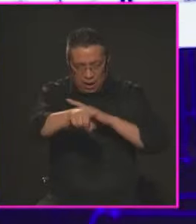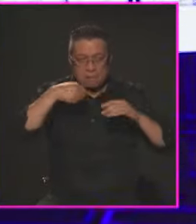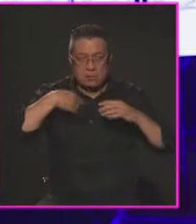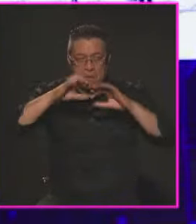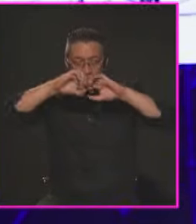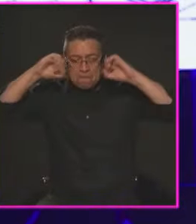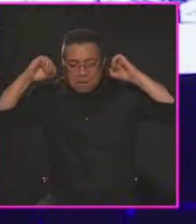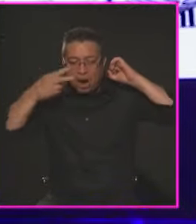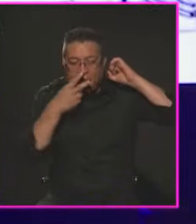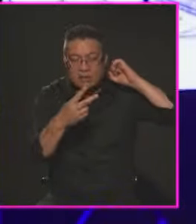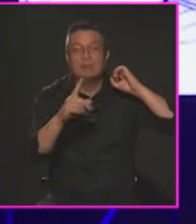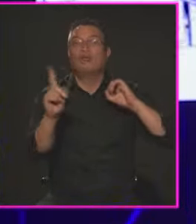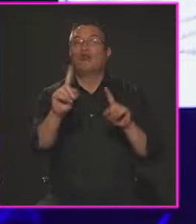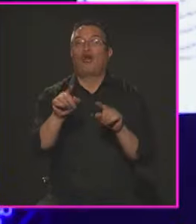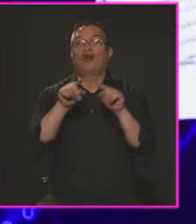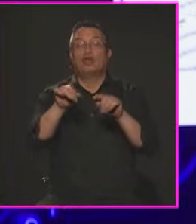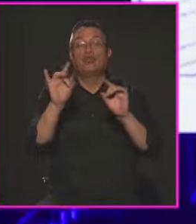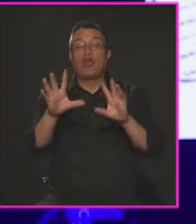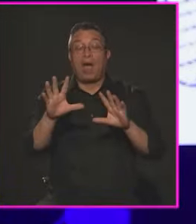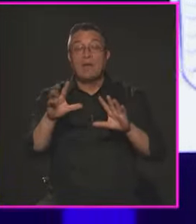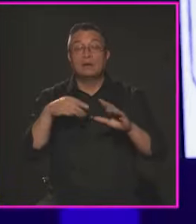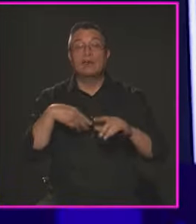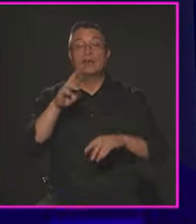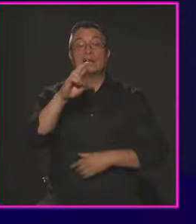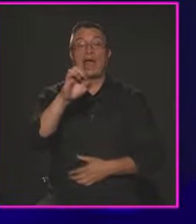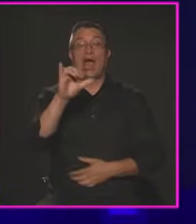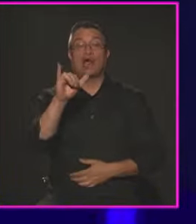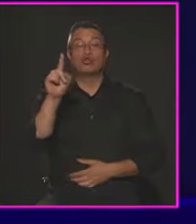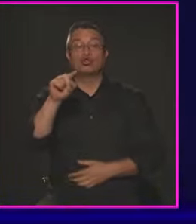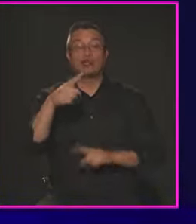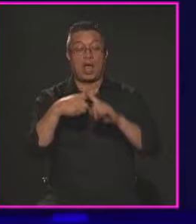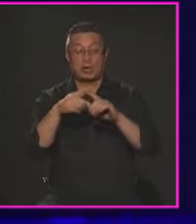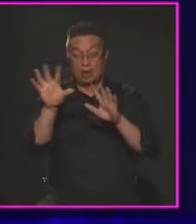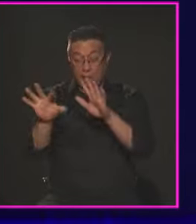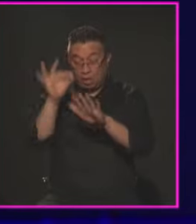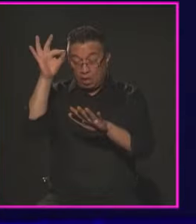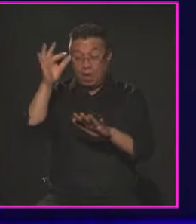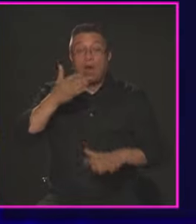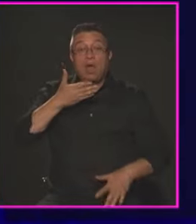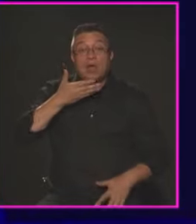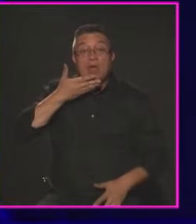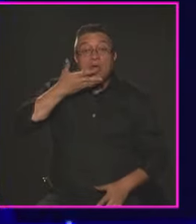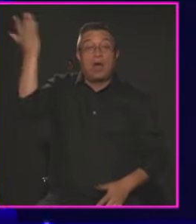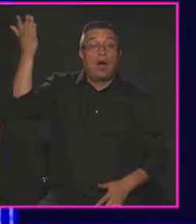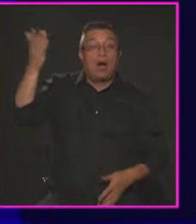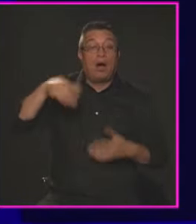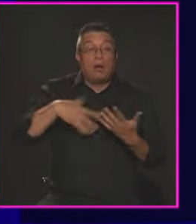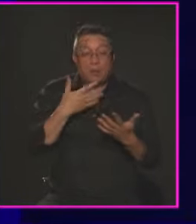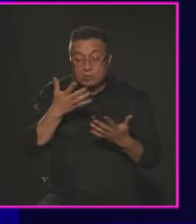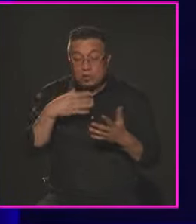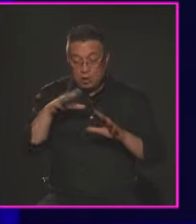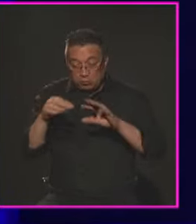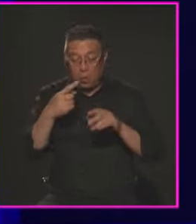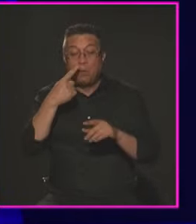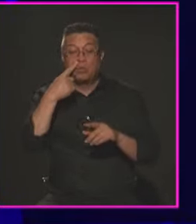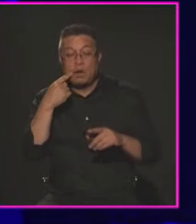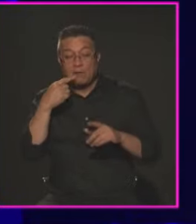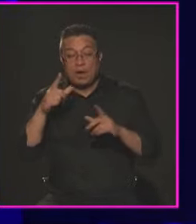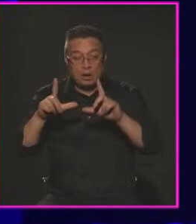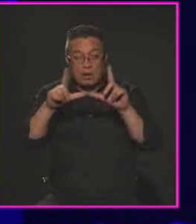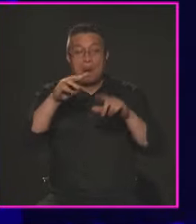discovered X-rays quite by hazard by using instruments which Maxwell's equation had led to, and